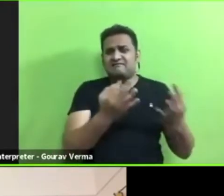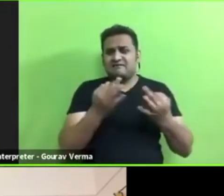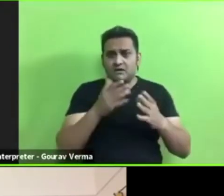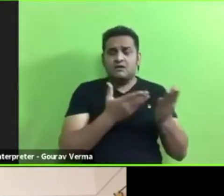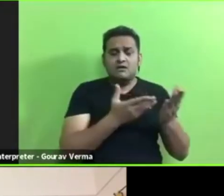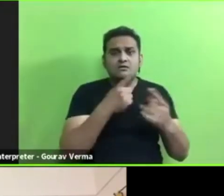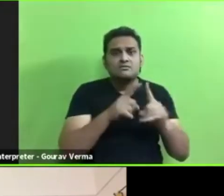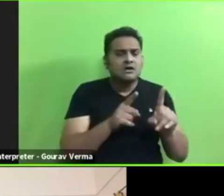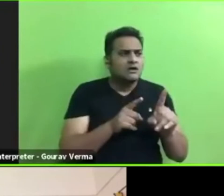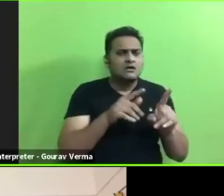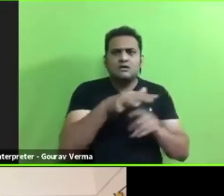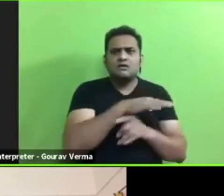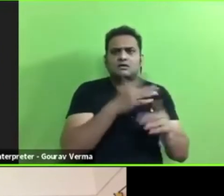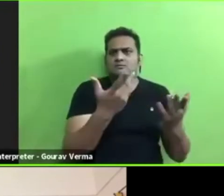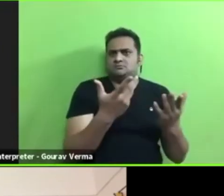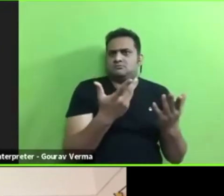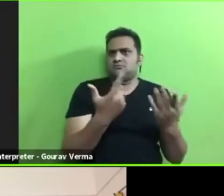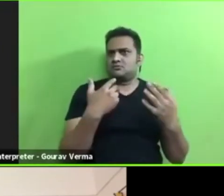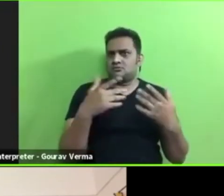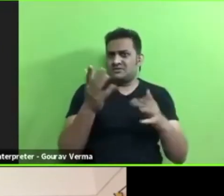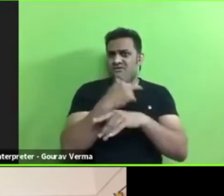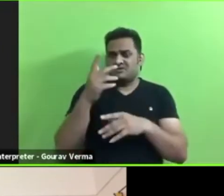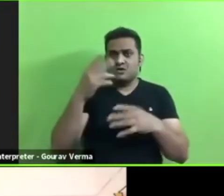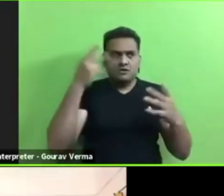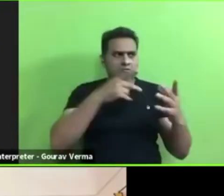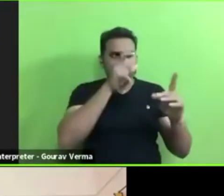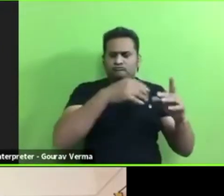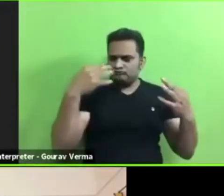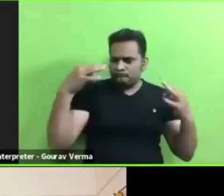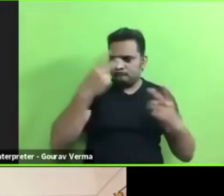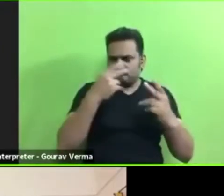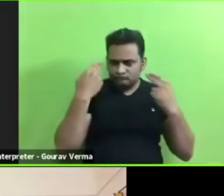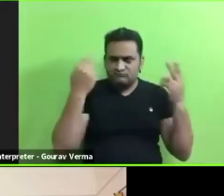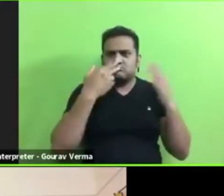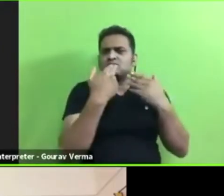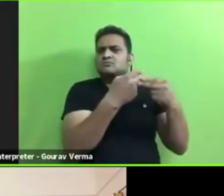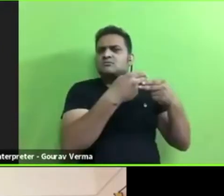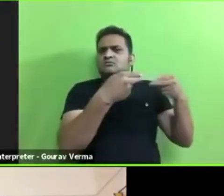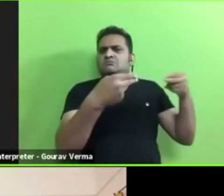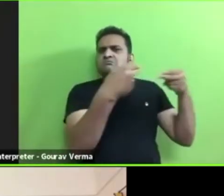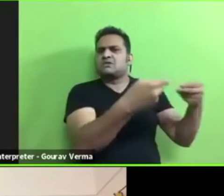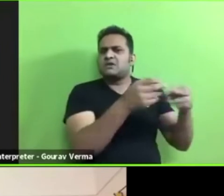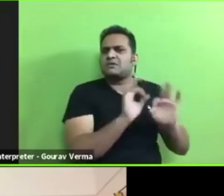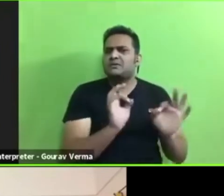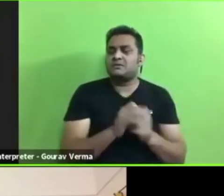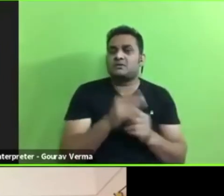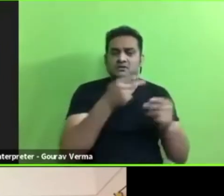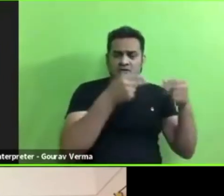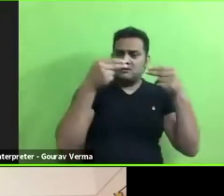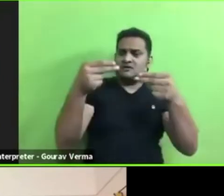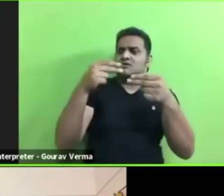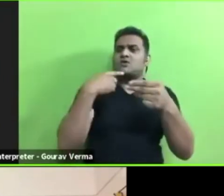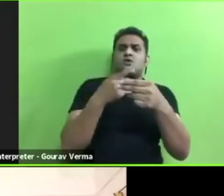they were never given a status, as what you say, of an artist. And a tag of artist was only given when